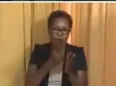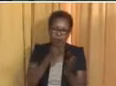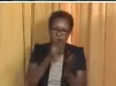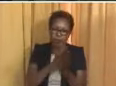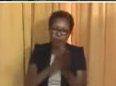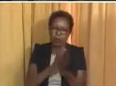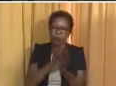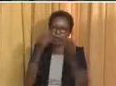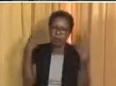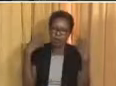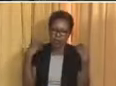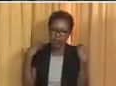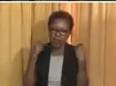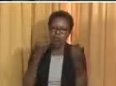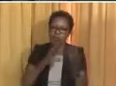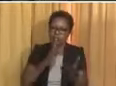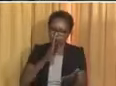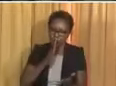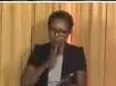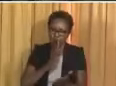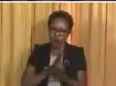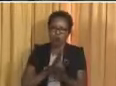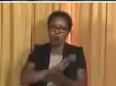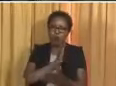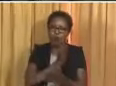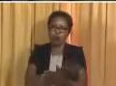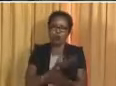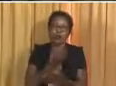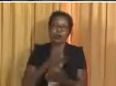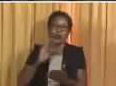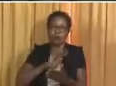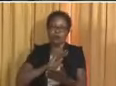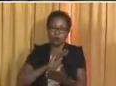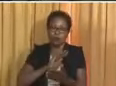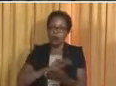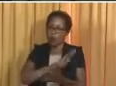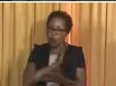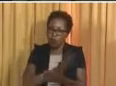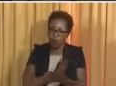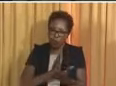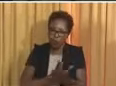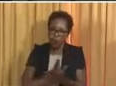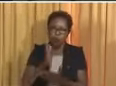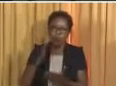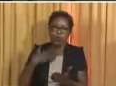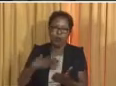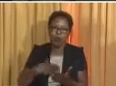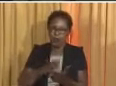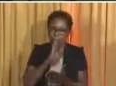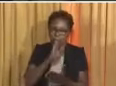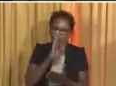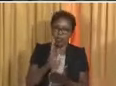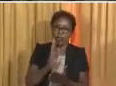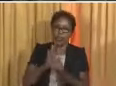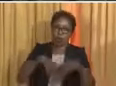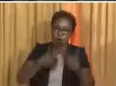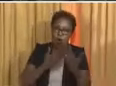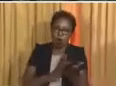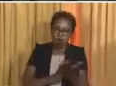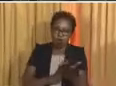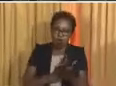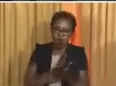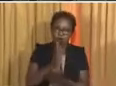of the actual legal authority or power, which is exercised by the people directly or through